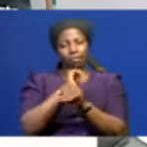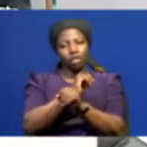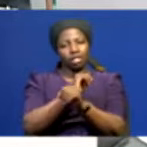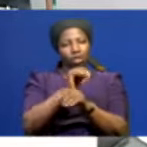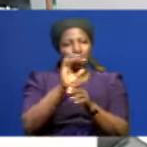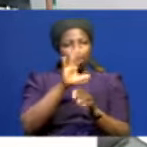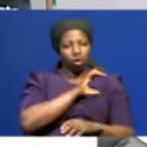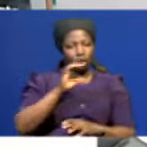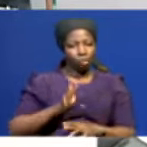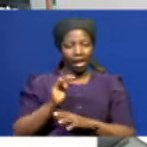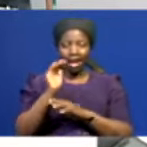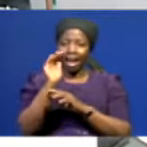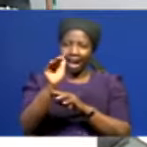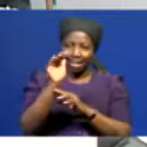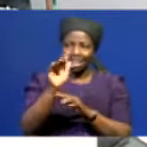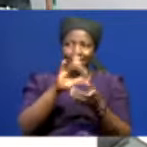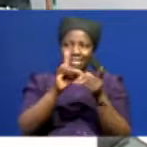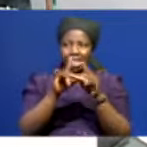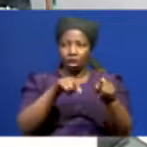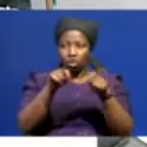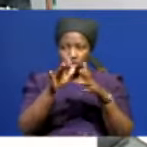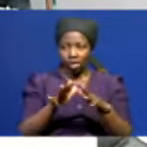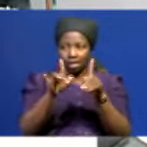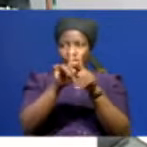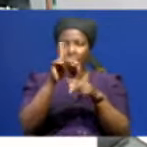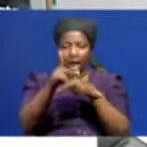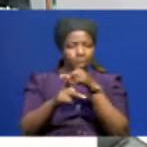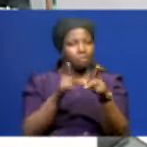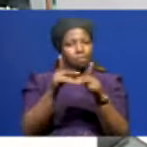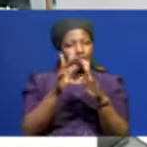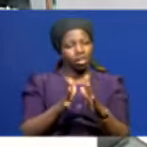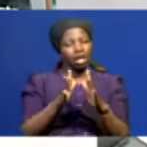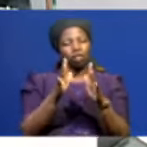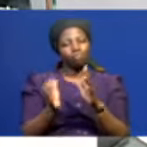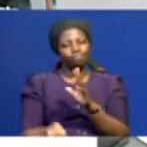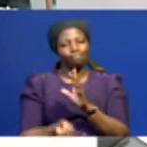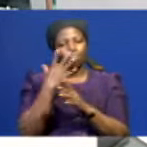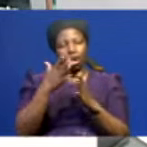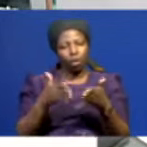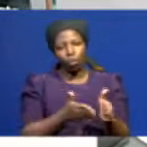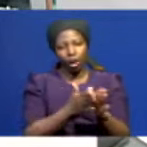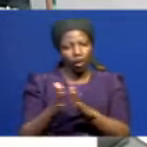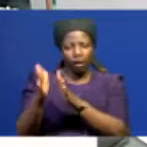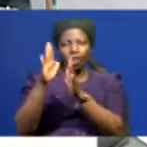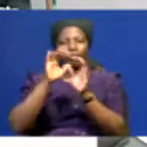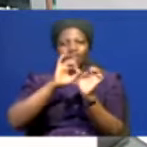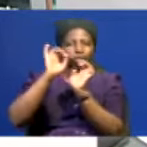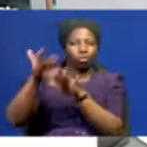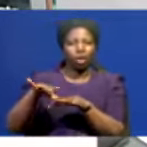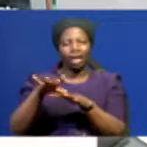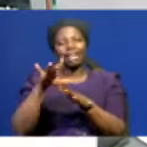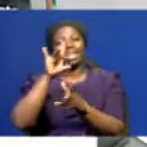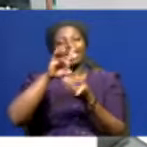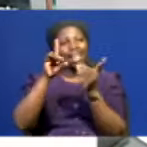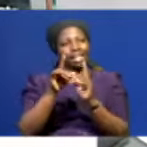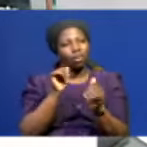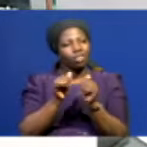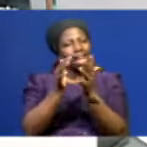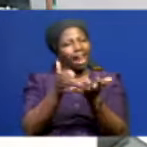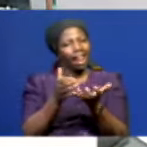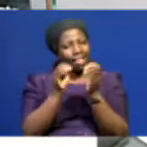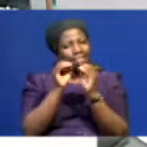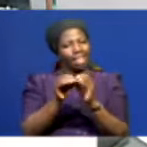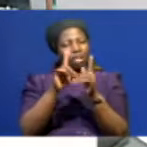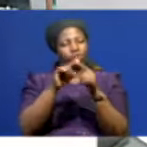controllers and processors to come up with mechanisms of safely discarding data that is no longer needed so